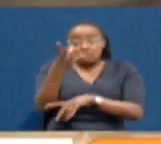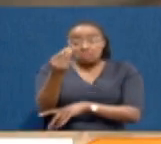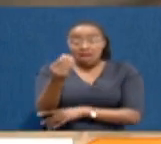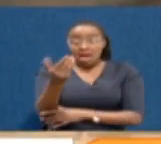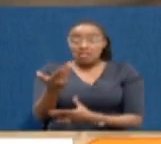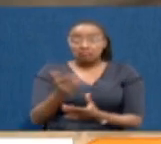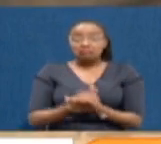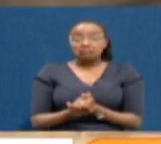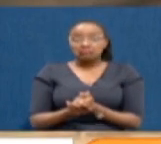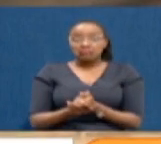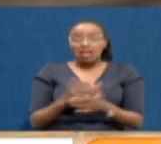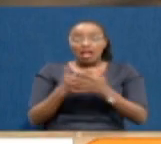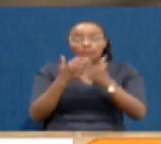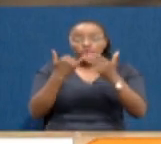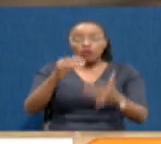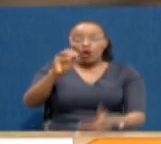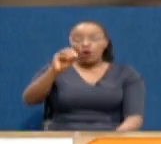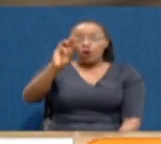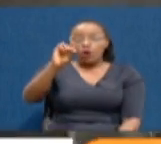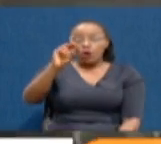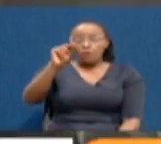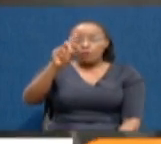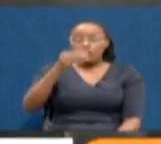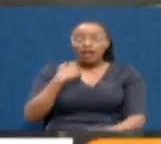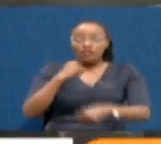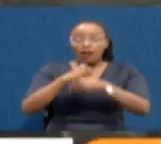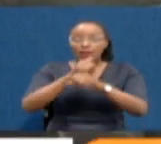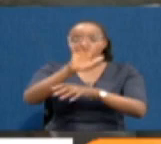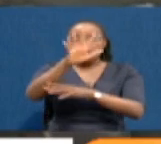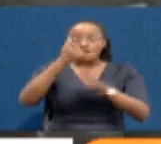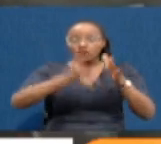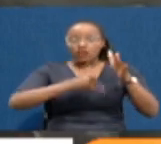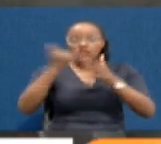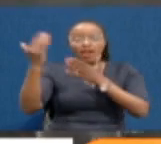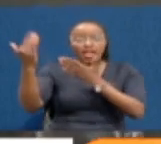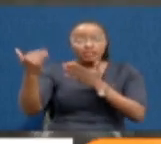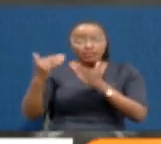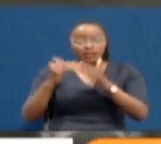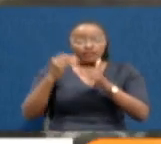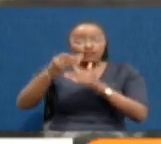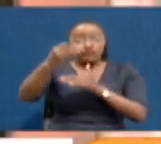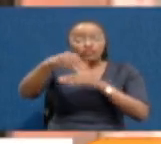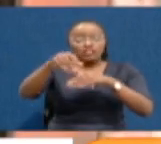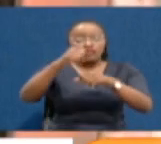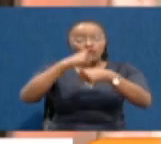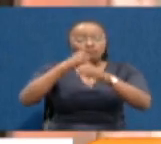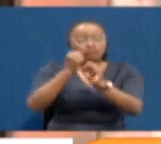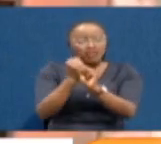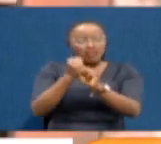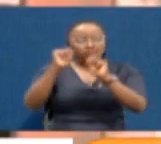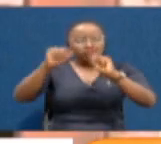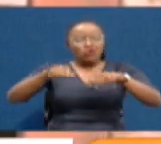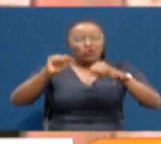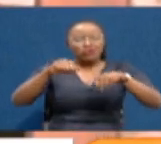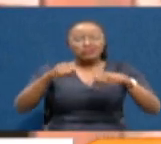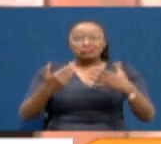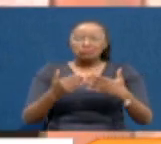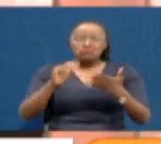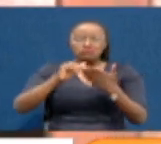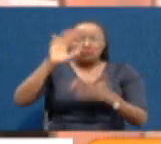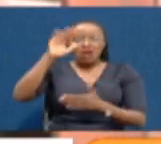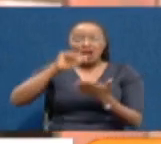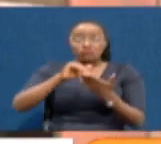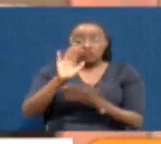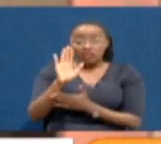families. Kufikia sasa Omondi ametengeneza mashine 5 na anataraji kuwa miaka ijayo atakuwa na uwezo wa kutengeneza mashine